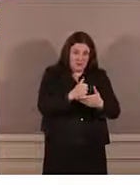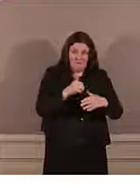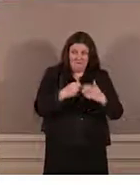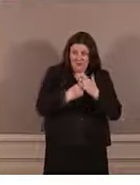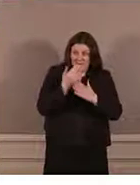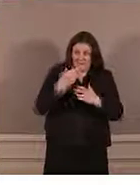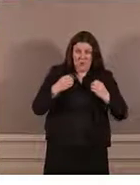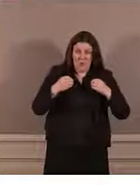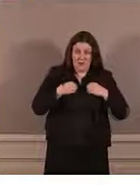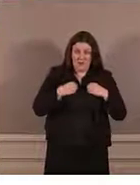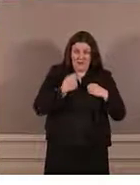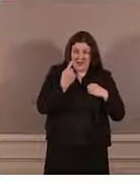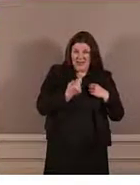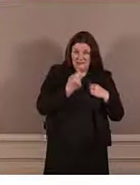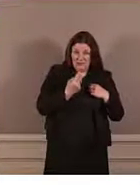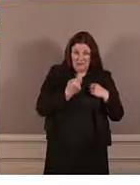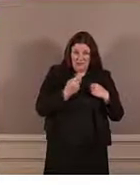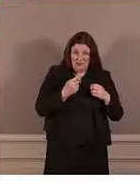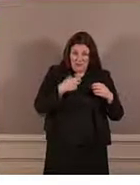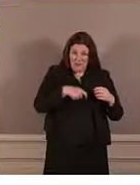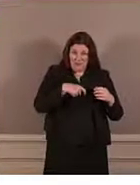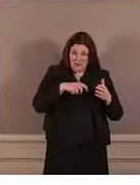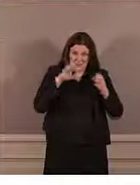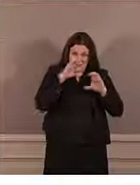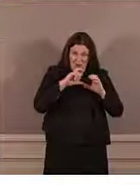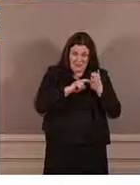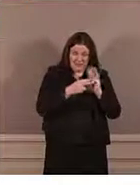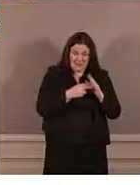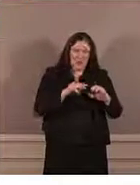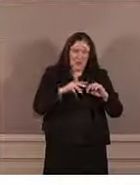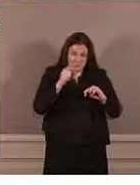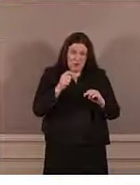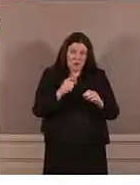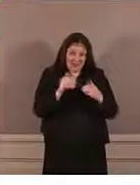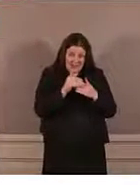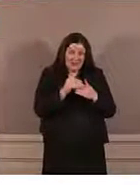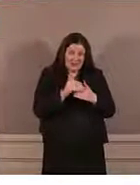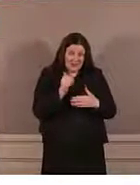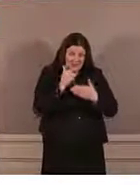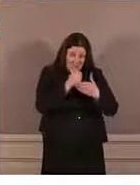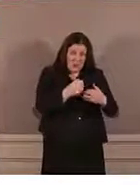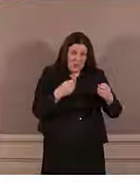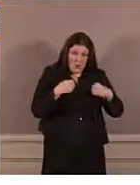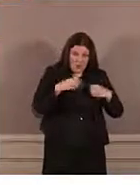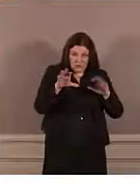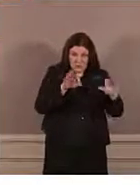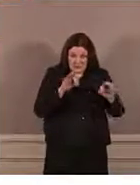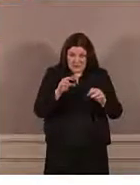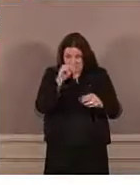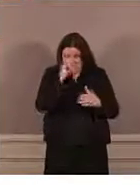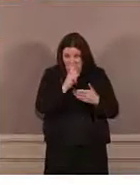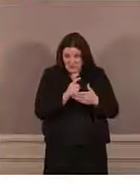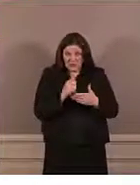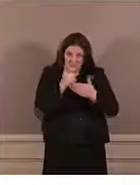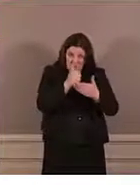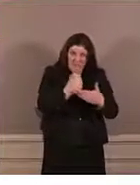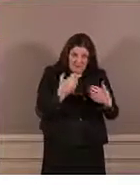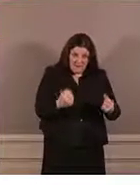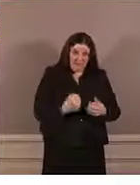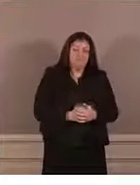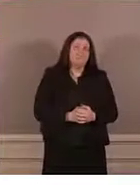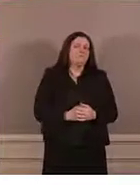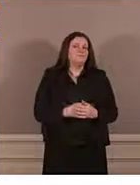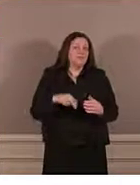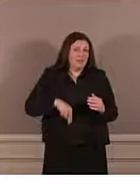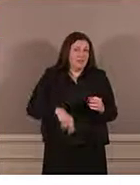develop individual personal care plans, and they were supported in making their own choices and their decisions. Almost all the sites that